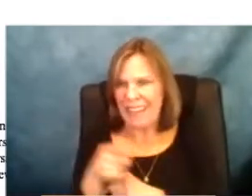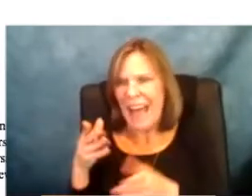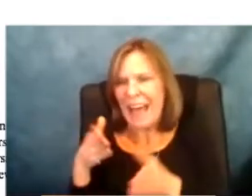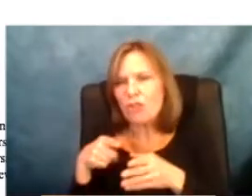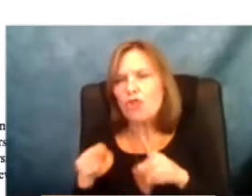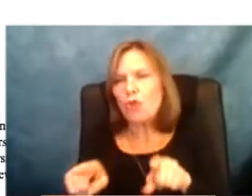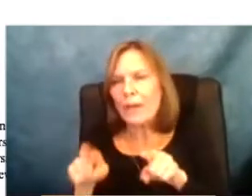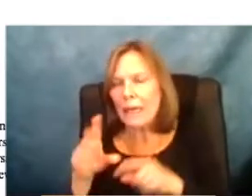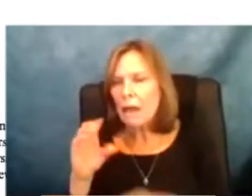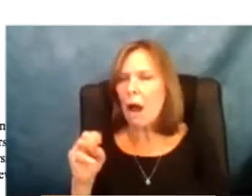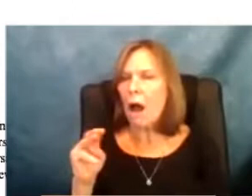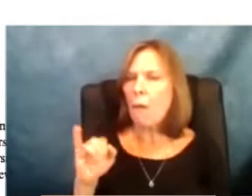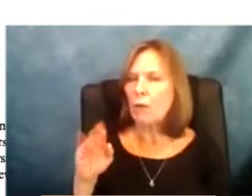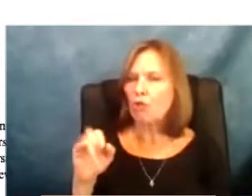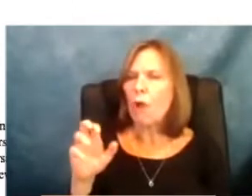Omicron.